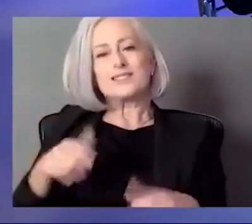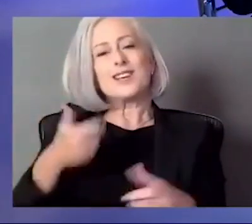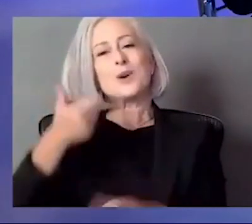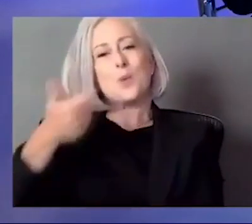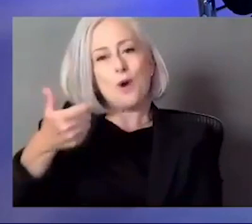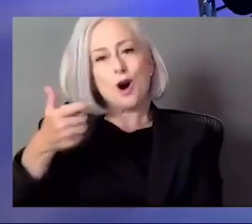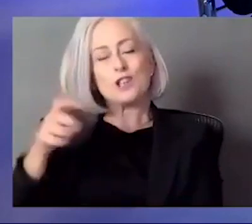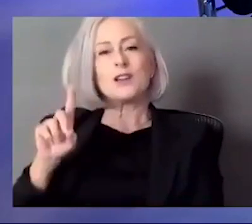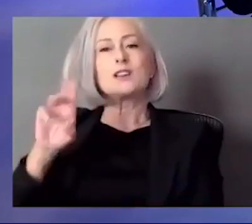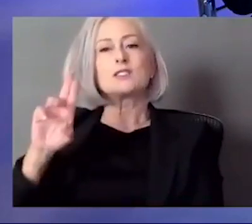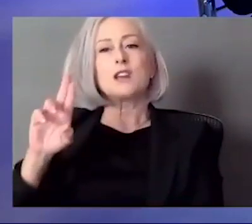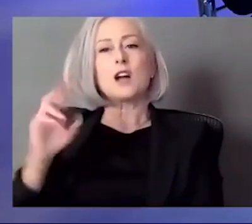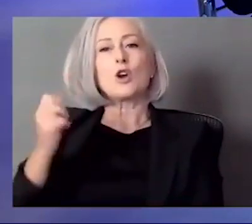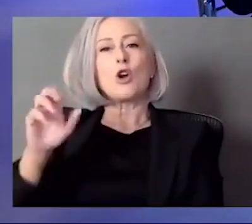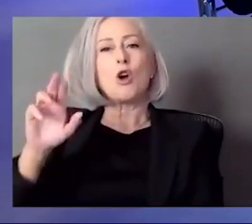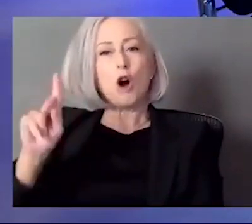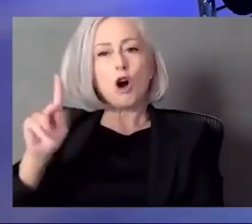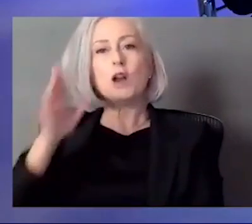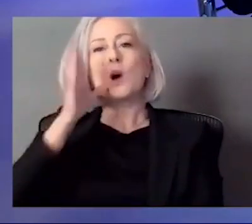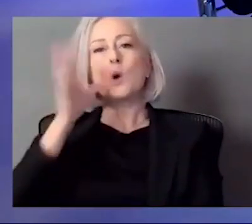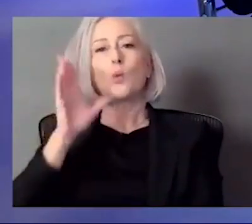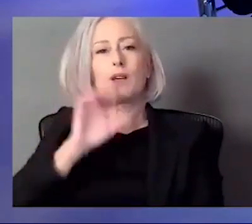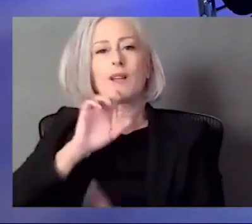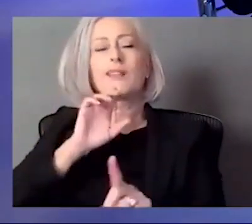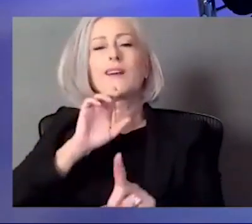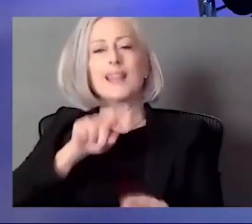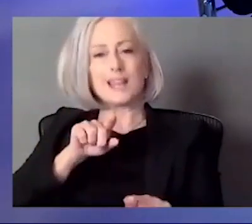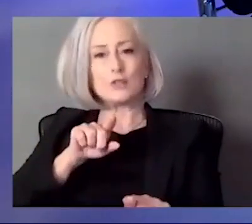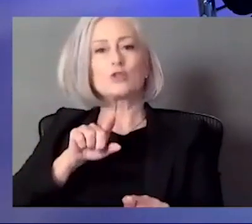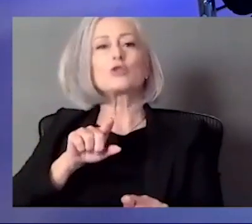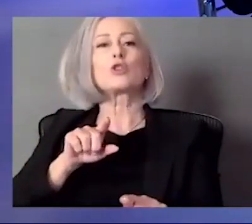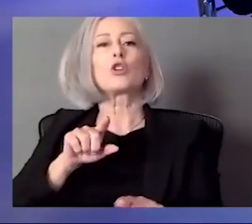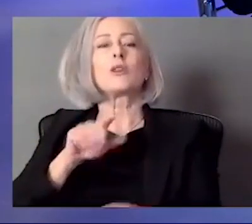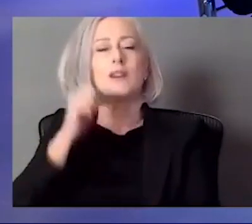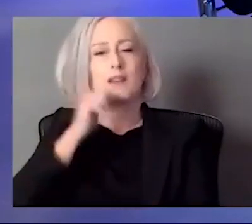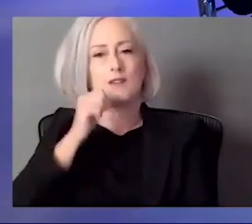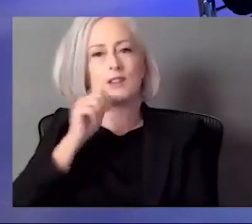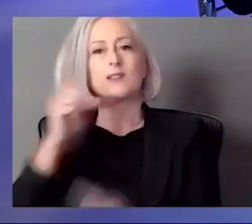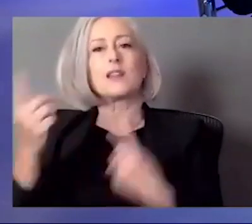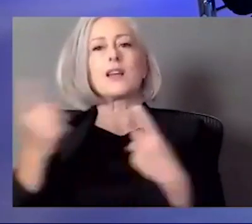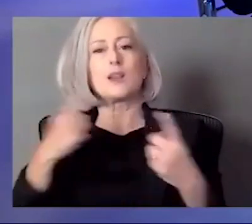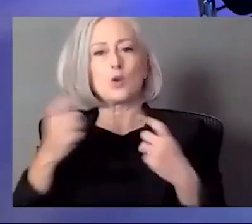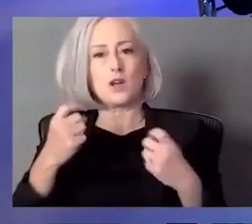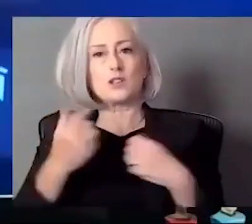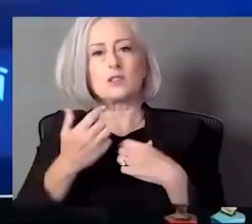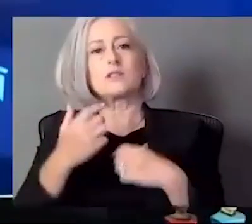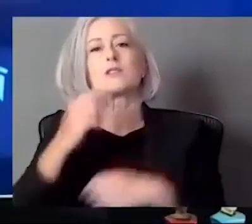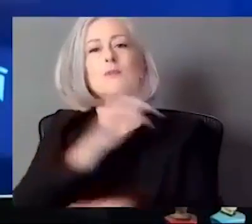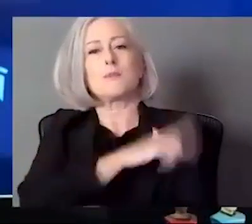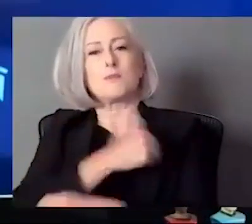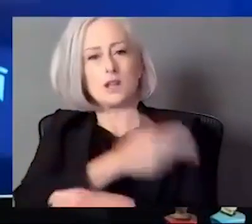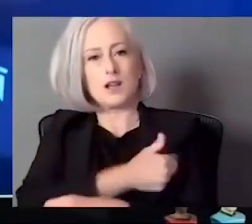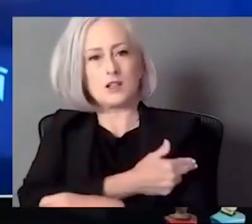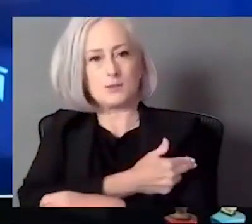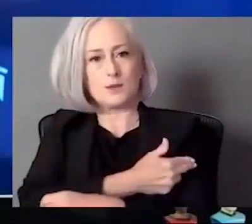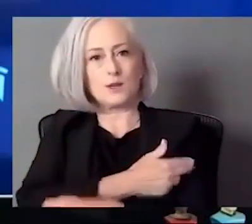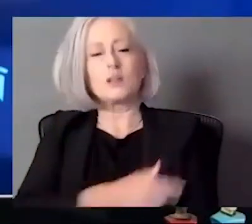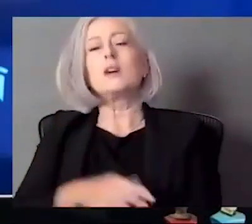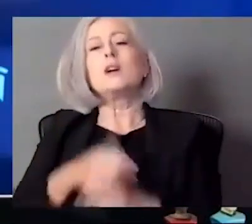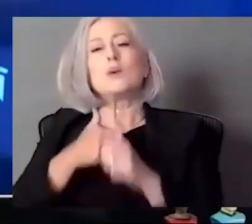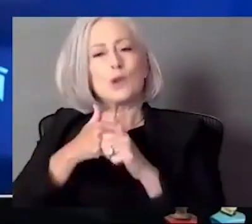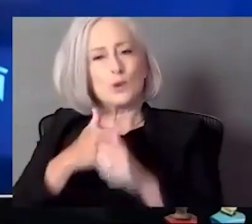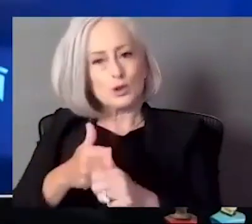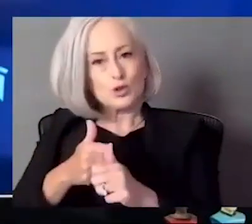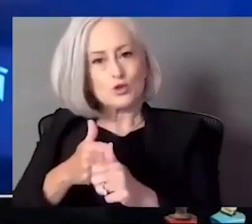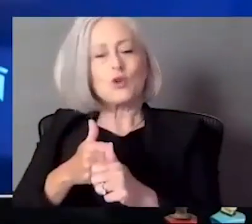day to answer COVID-19 questions. We will continue to give the daily inpatient count and track vaccinations and variants. I will check